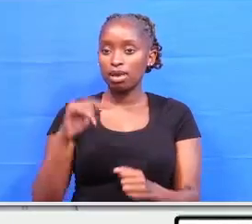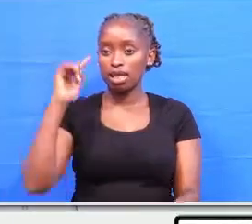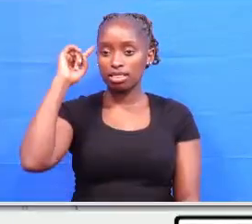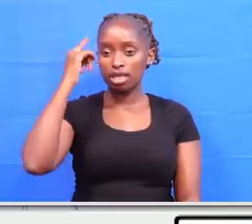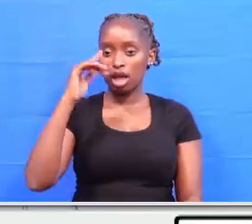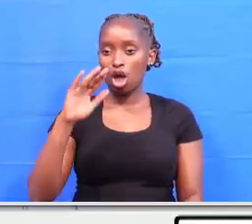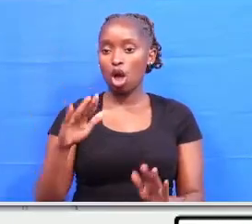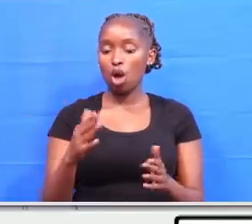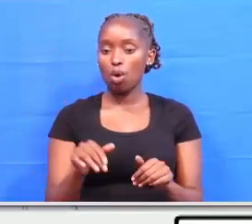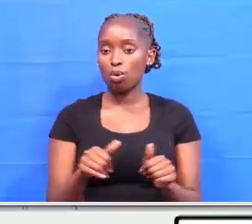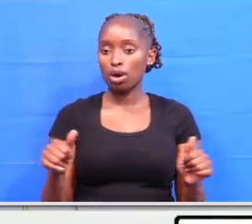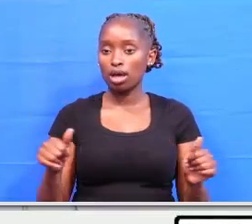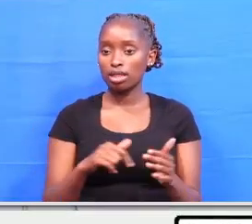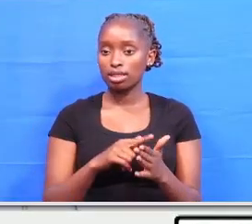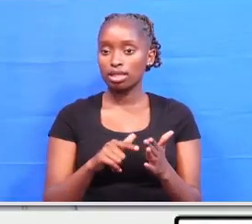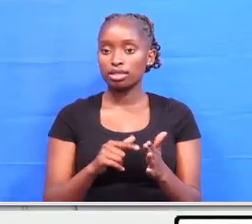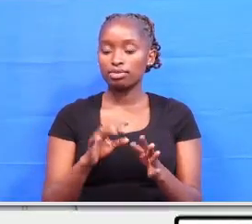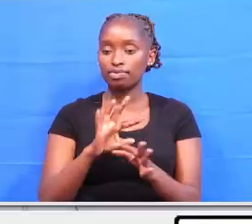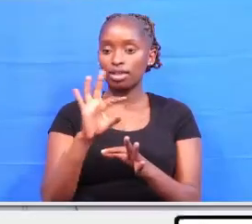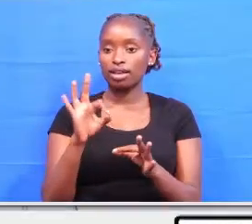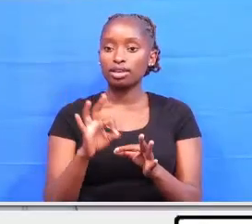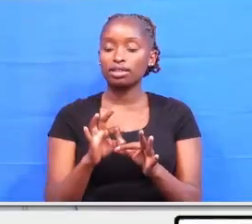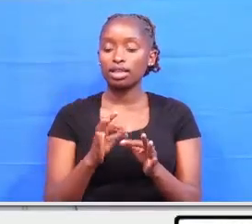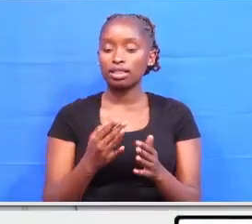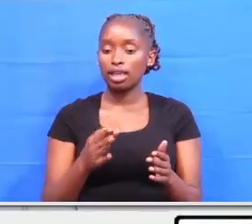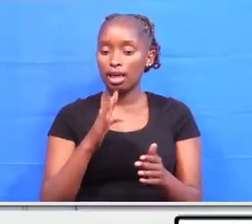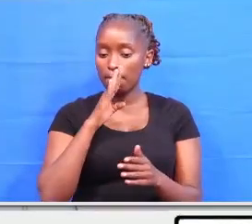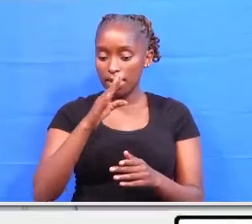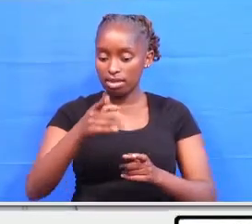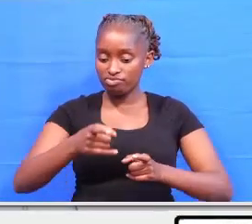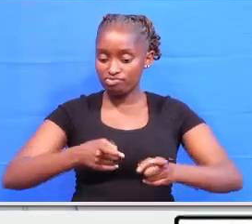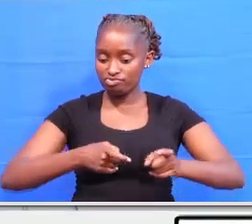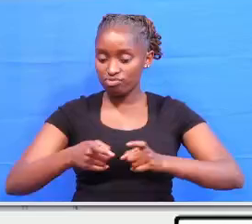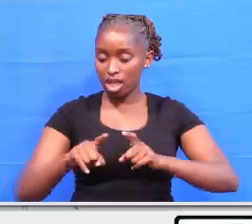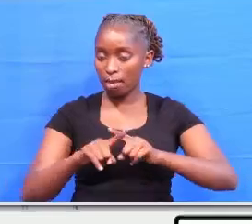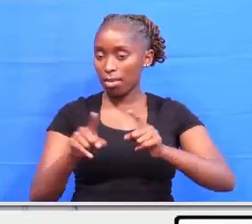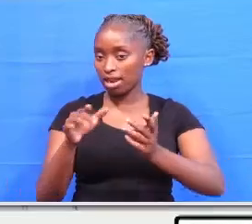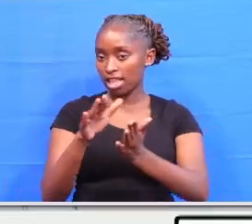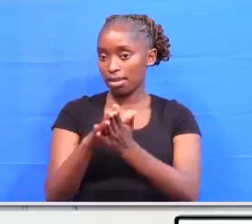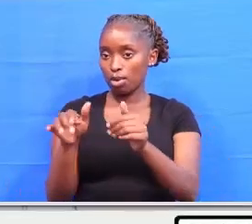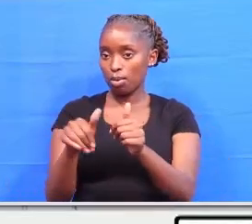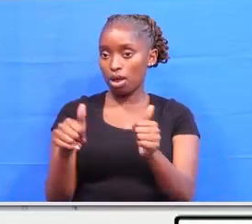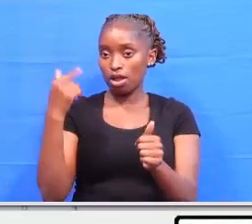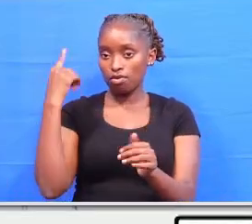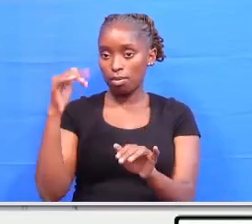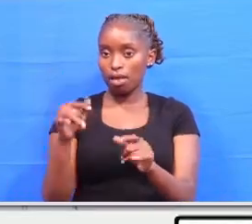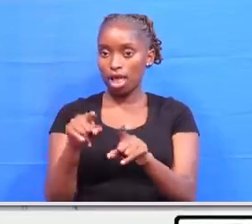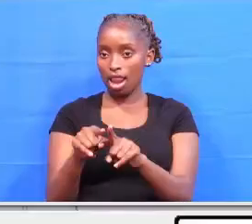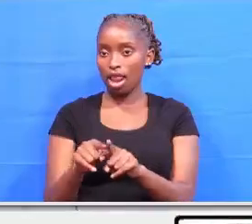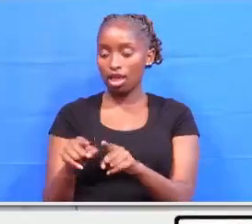this particular, you know, sector could be regulated, but keep it fair for players such as yourself?